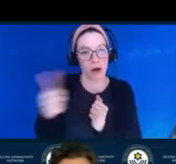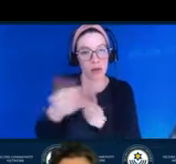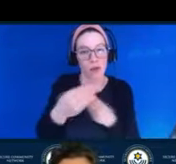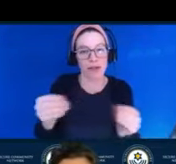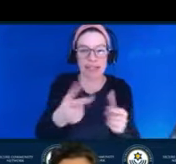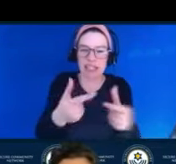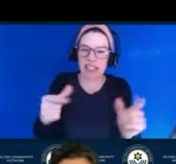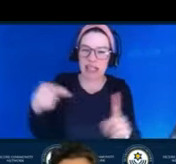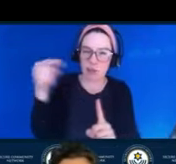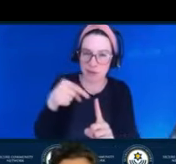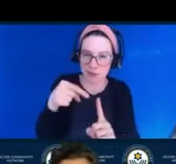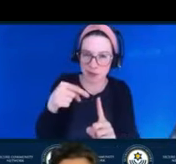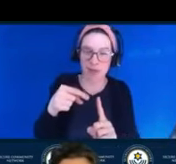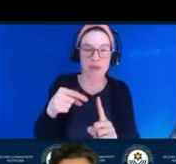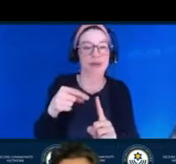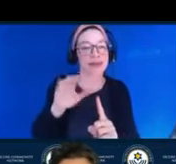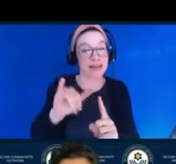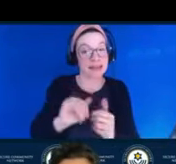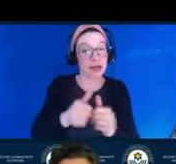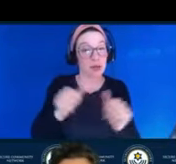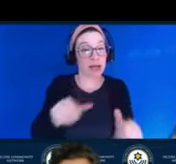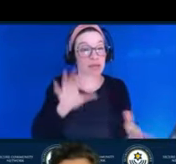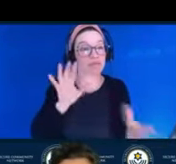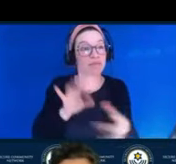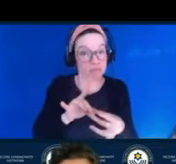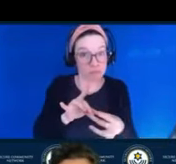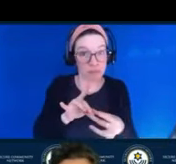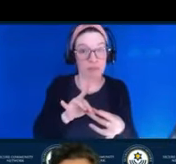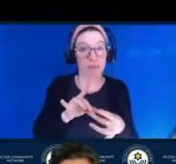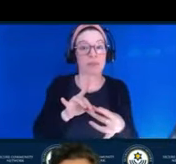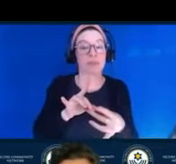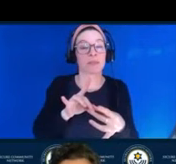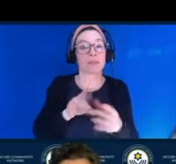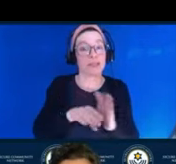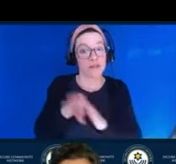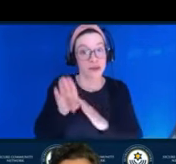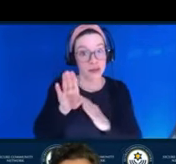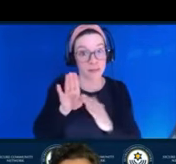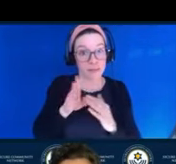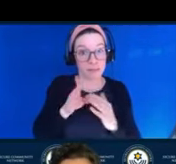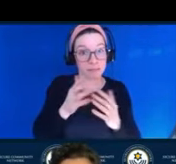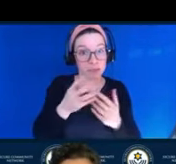around helping to gain trust, but also really about the language.